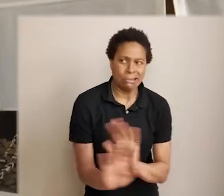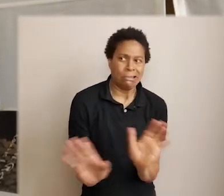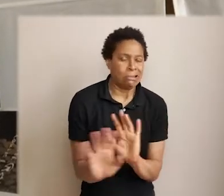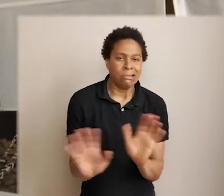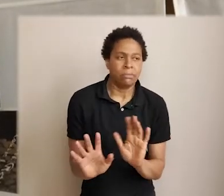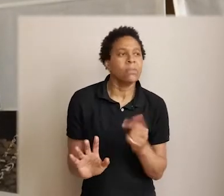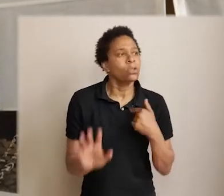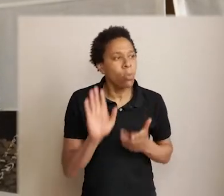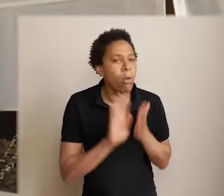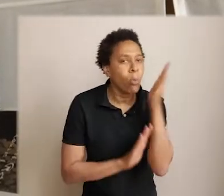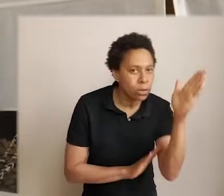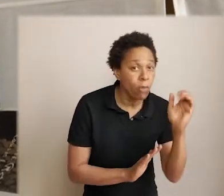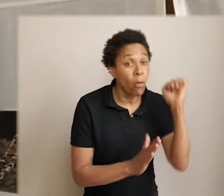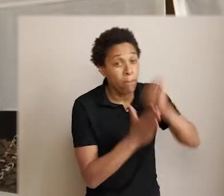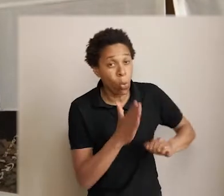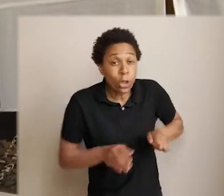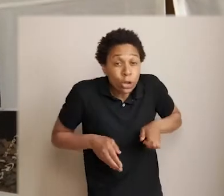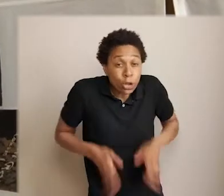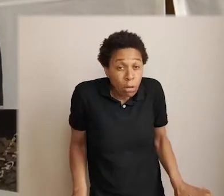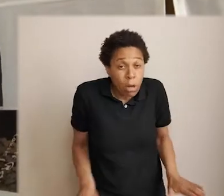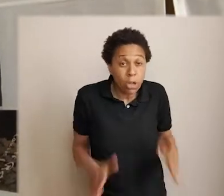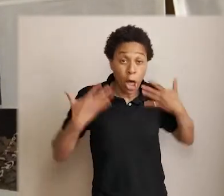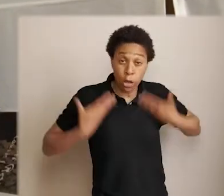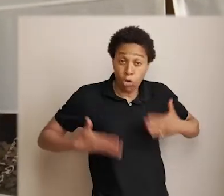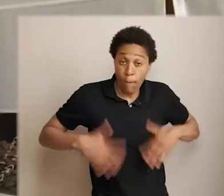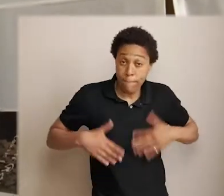So I took myself off and bought myself a skirt and a top from M&S.